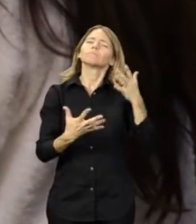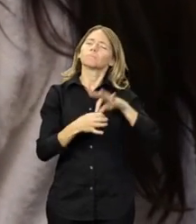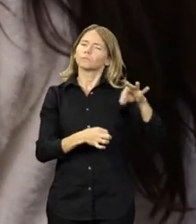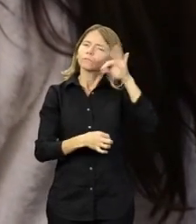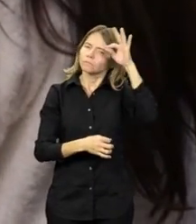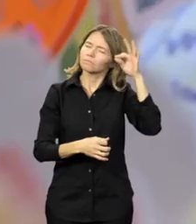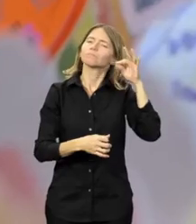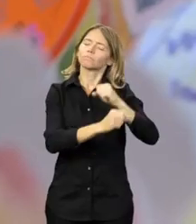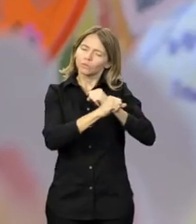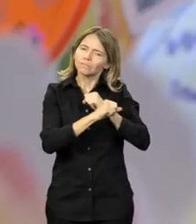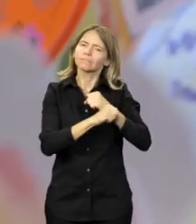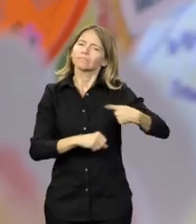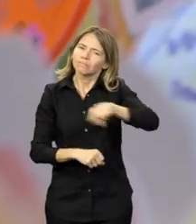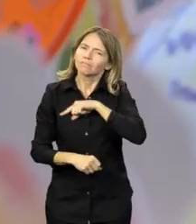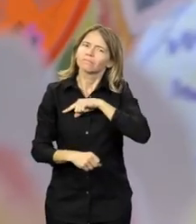done.